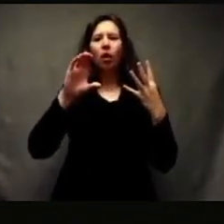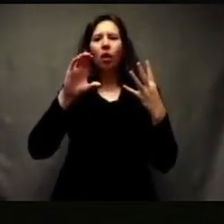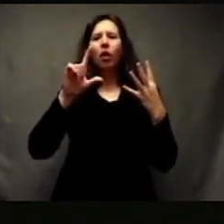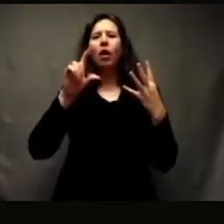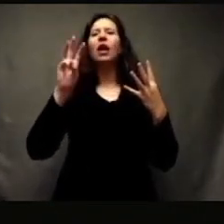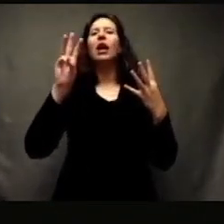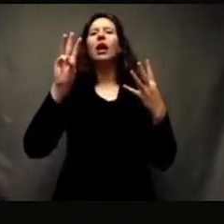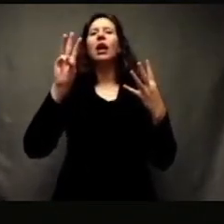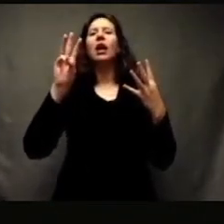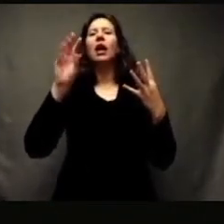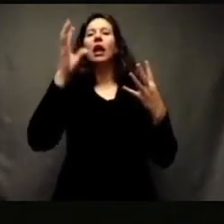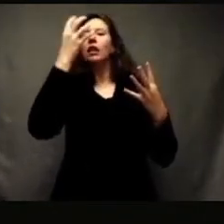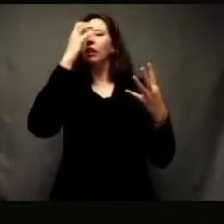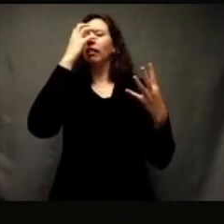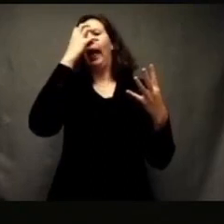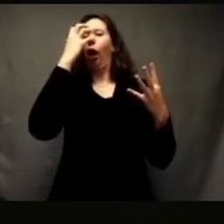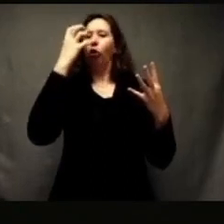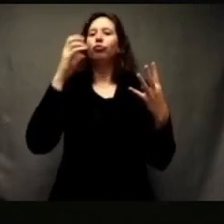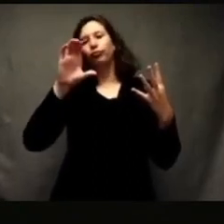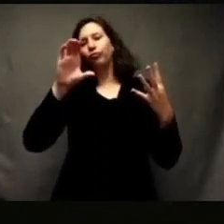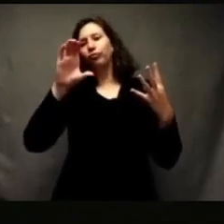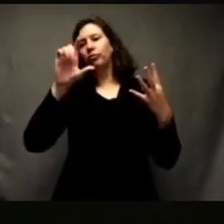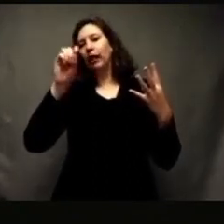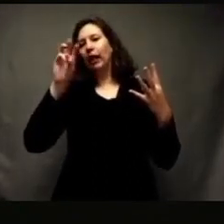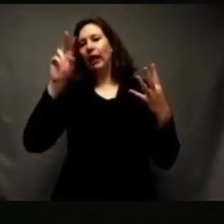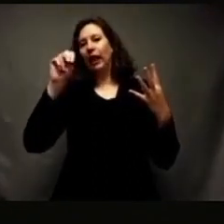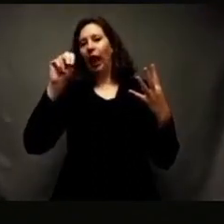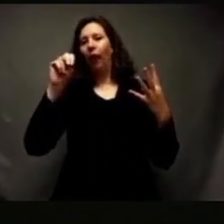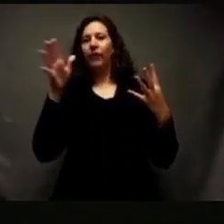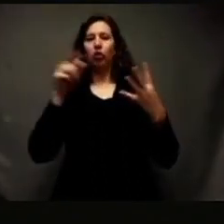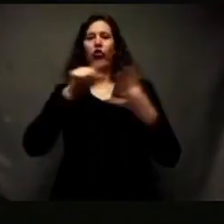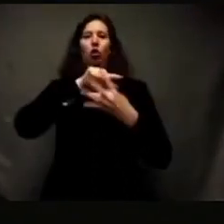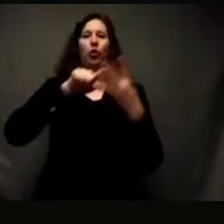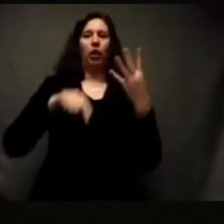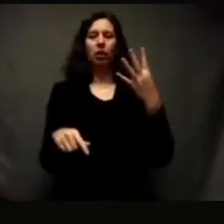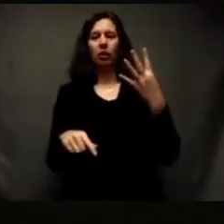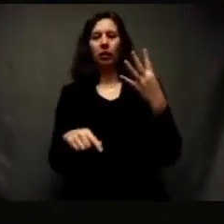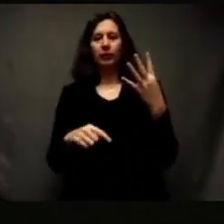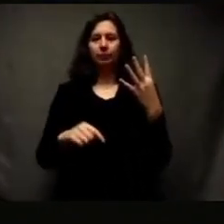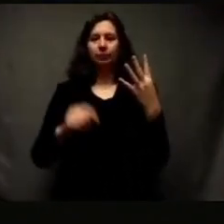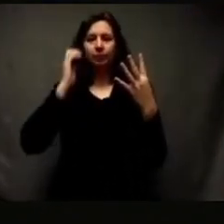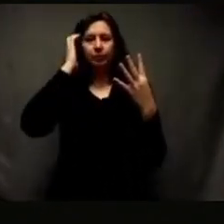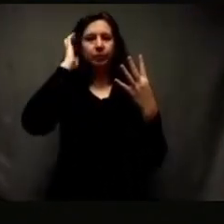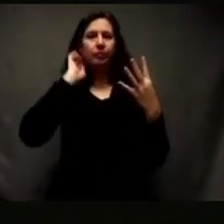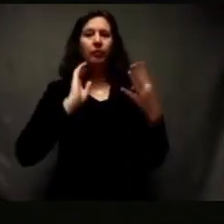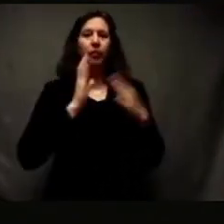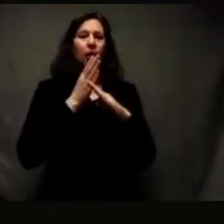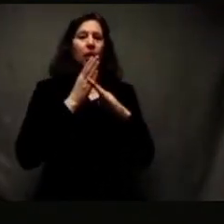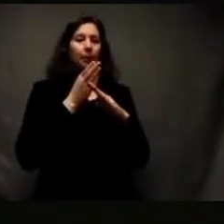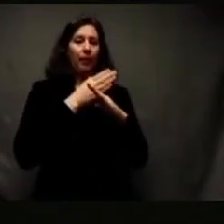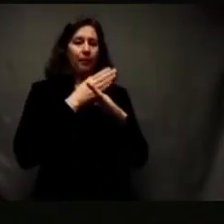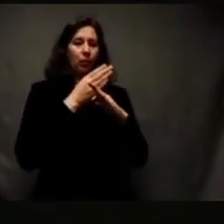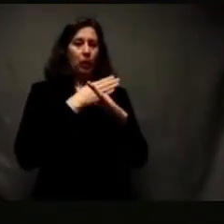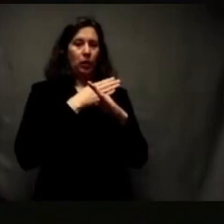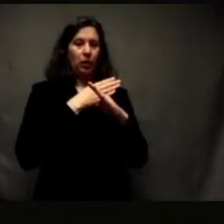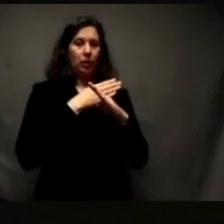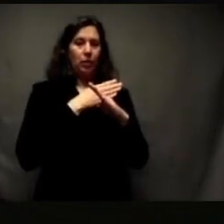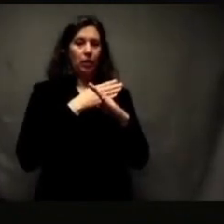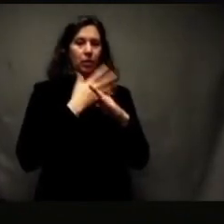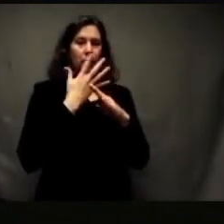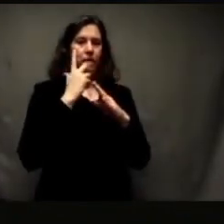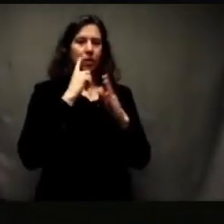Okay. So now I'm just going to, Can I jump in before you go? So I'm just already